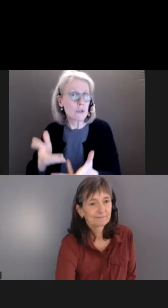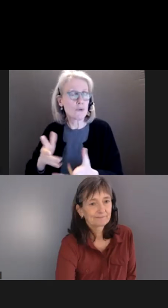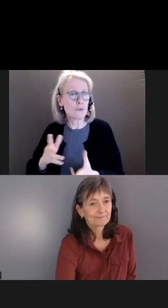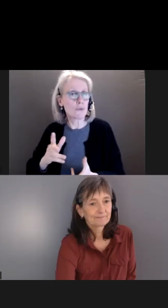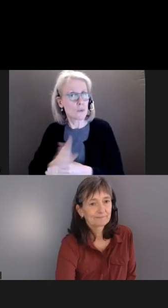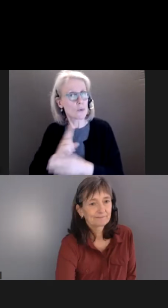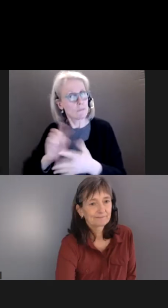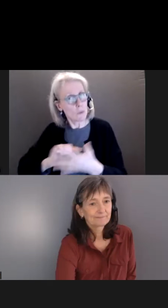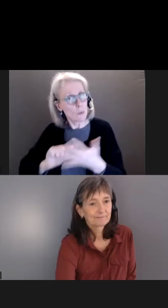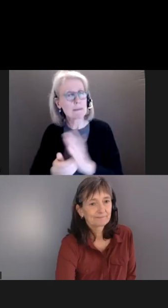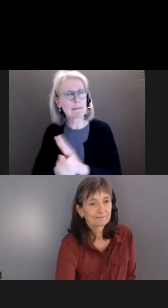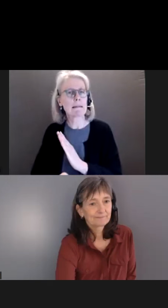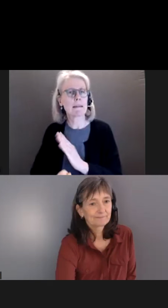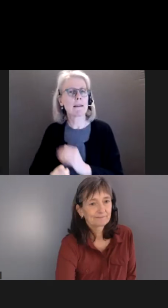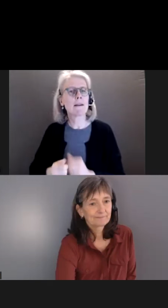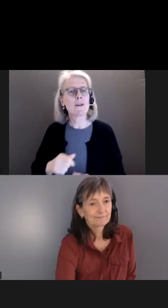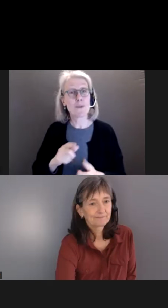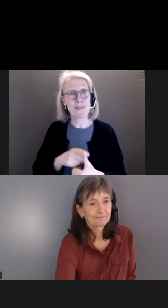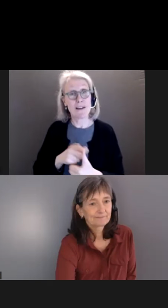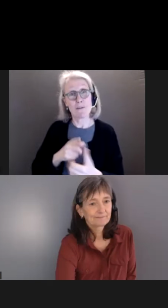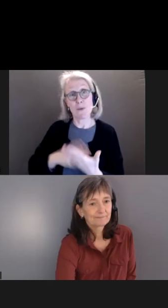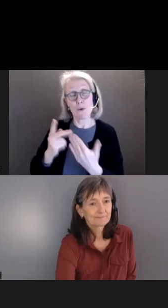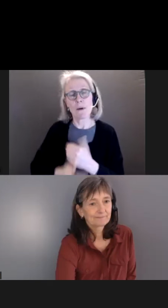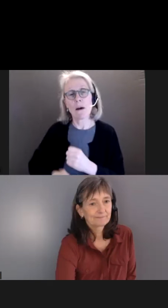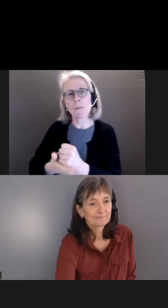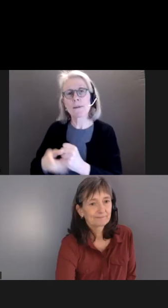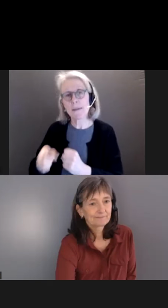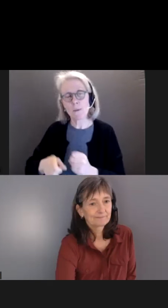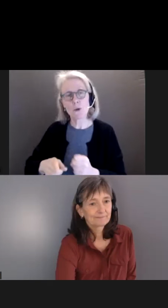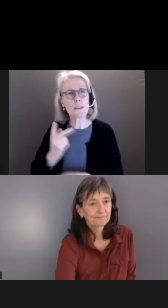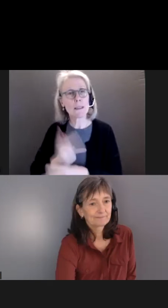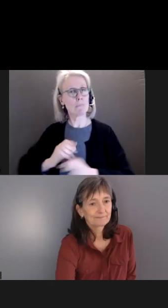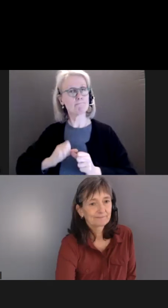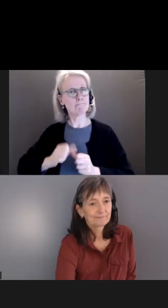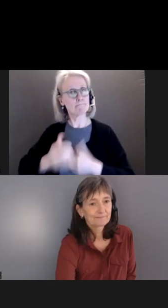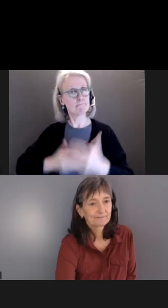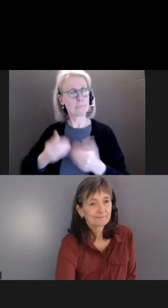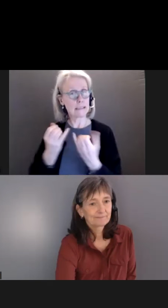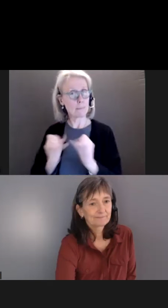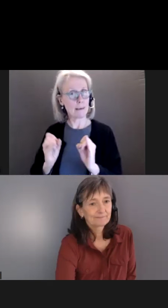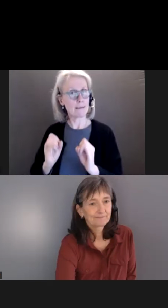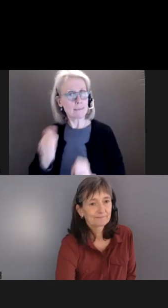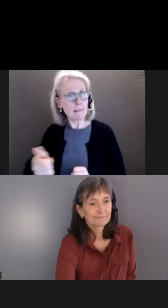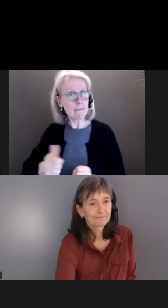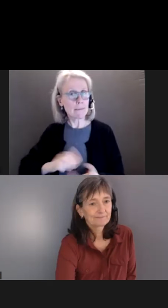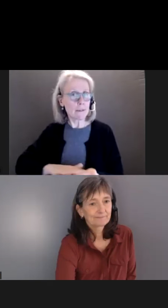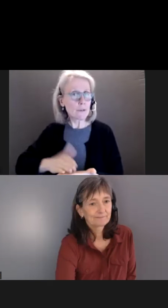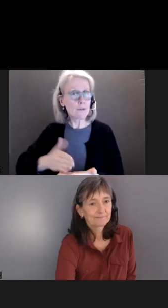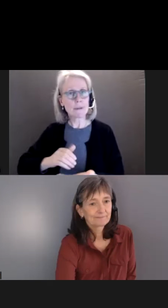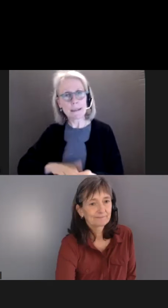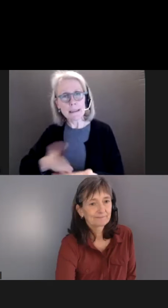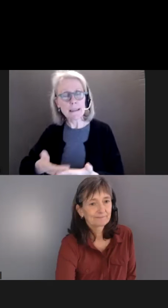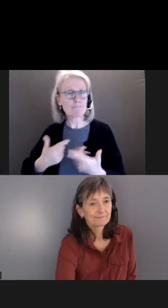care, reablement programs promote and optimize a person's functional independence. And so integrating these types of services into home